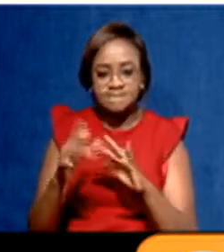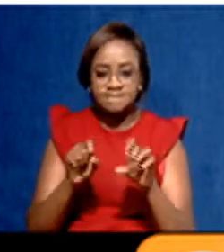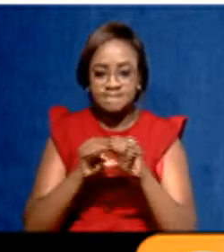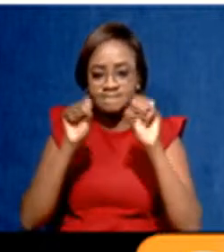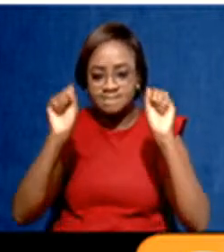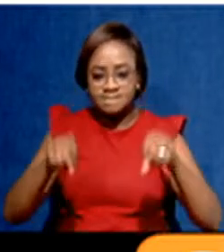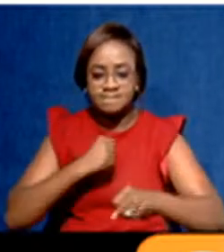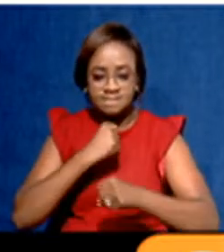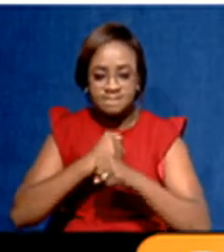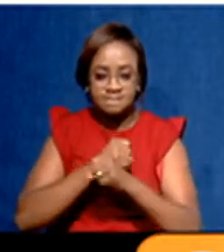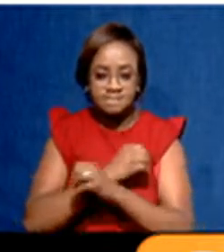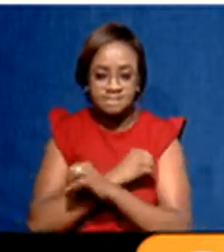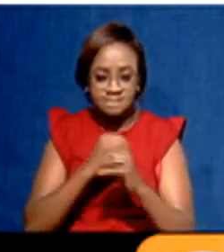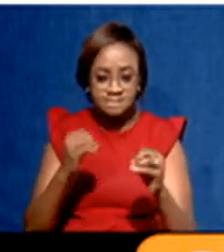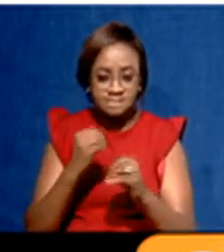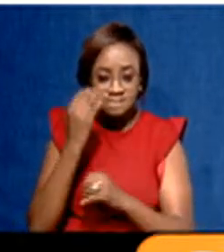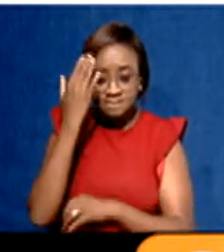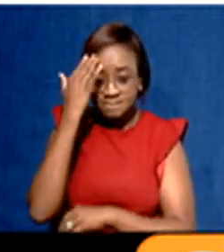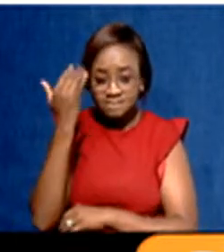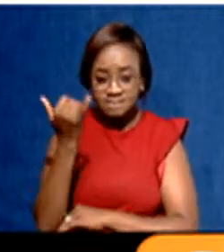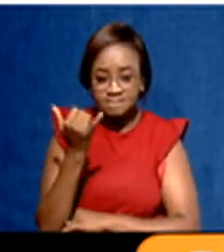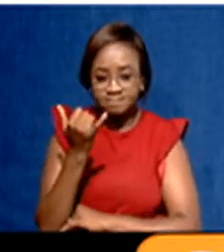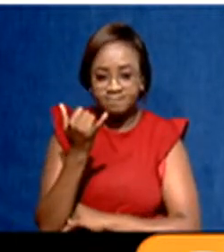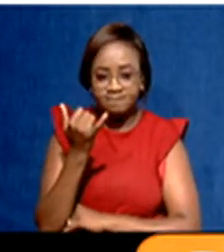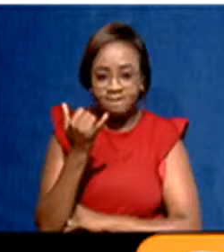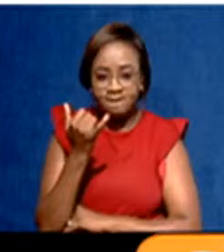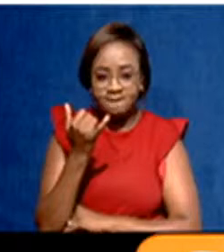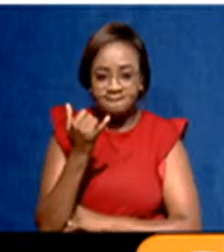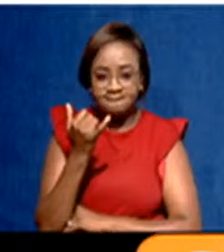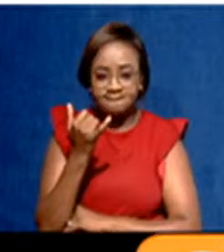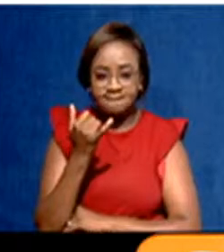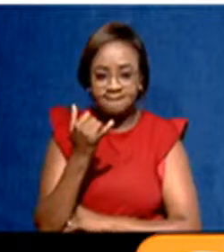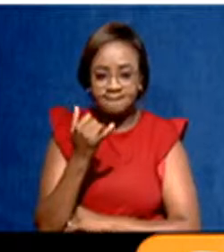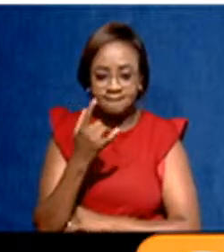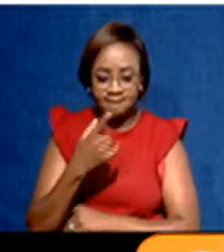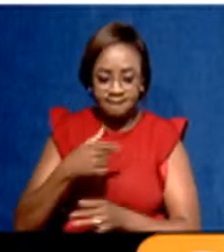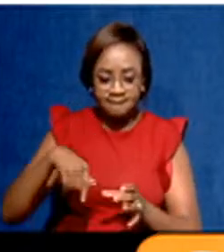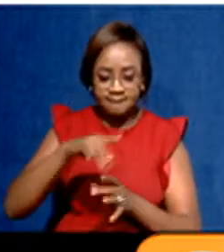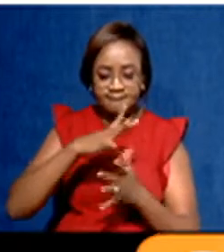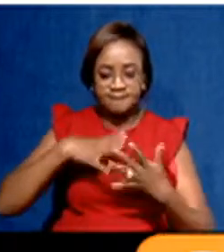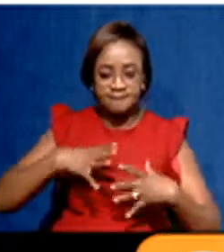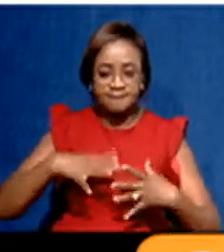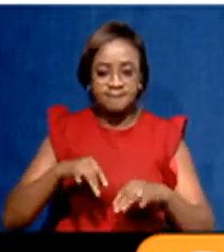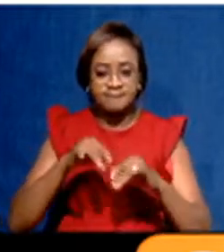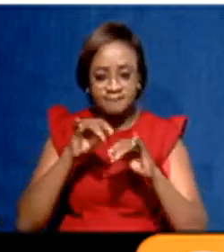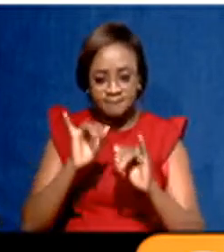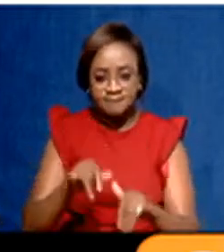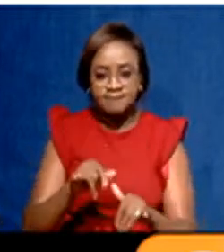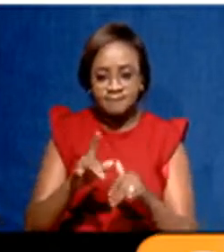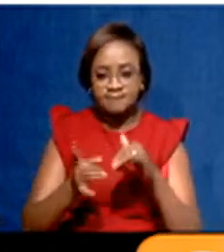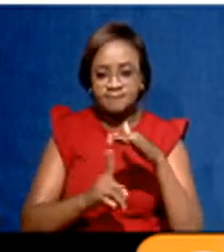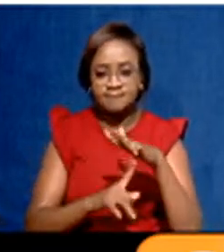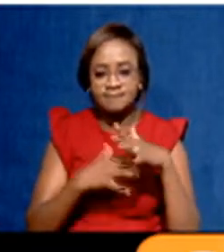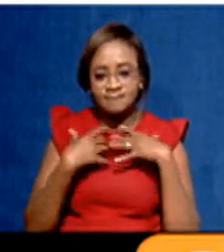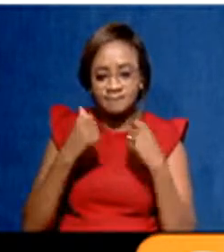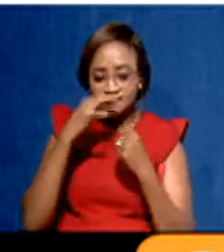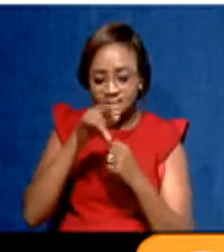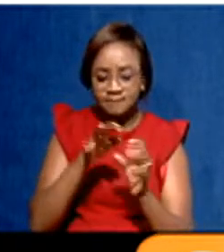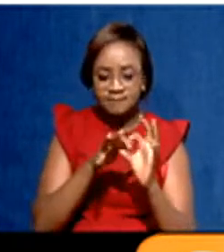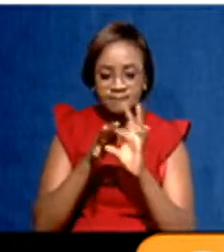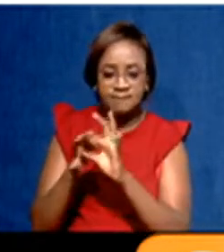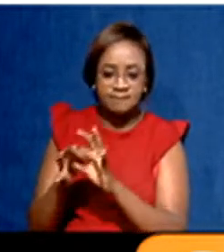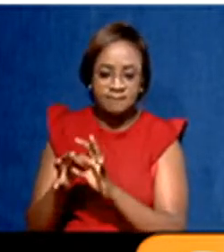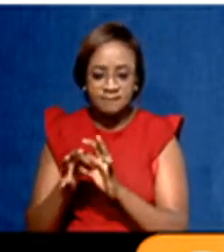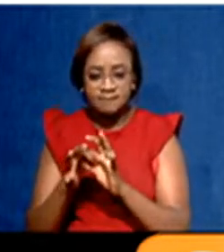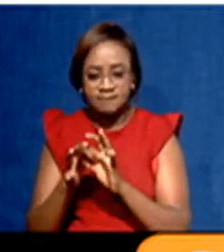off. Reason being, they are domiciled with the Ministry of Health here in Nairobi. It's a collaboration between Murang'a County and